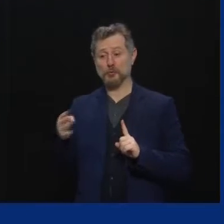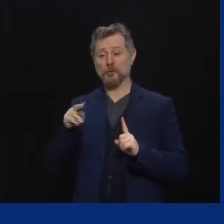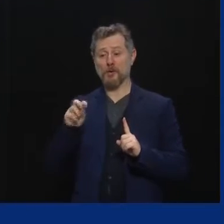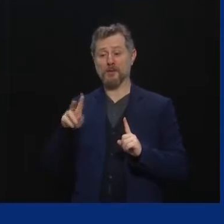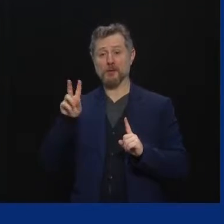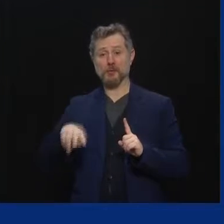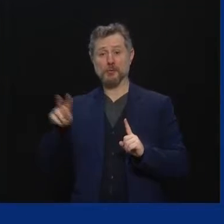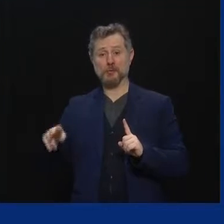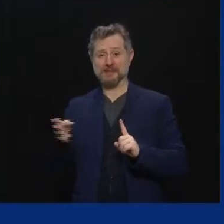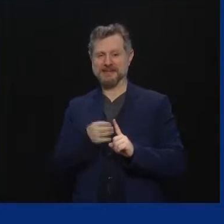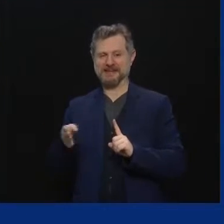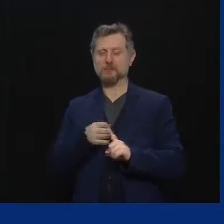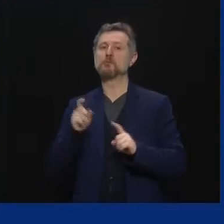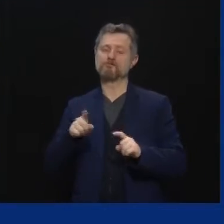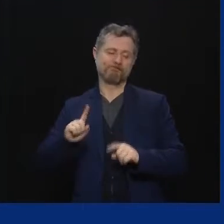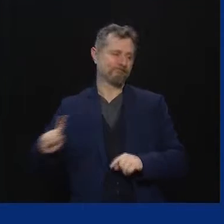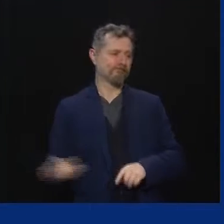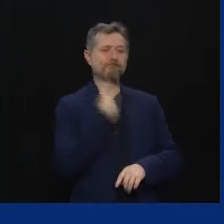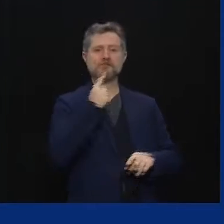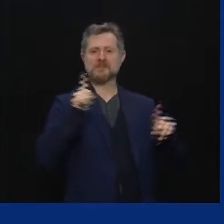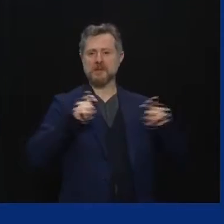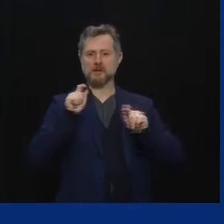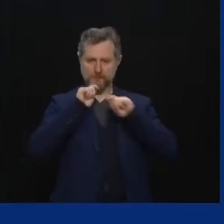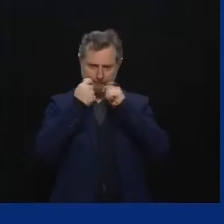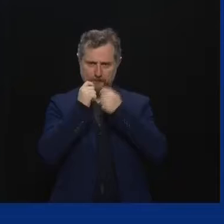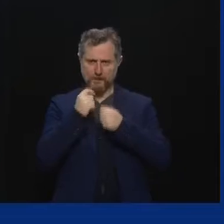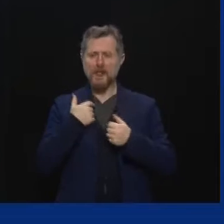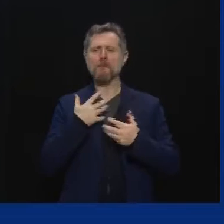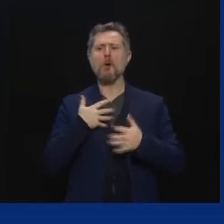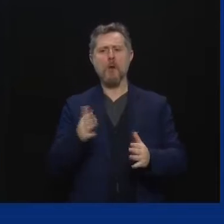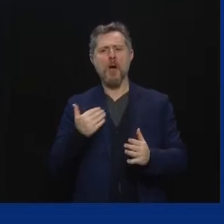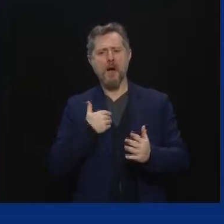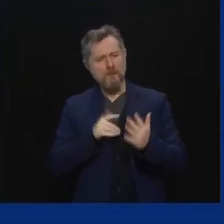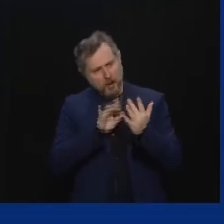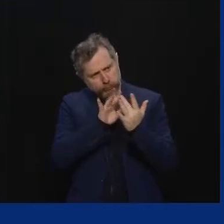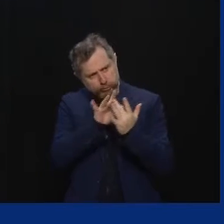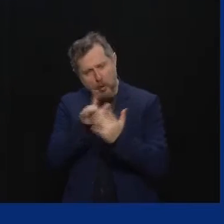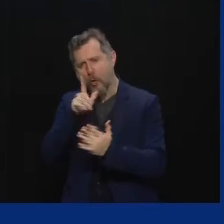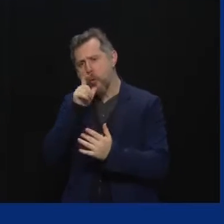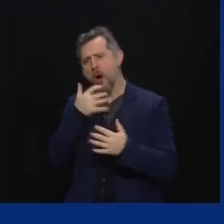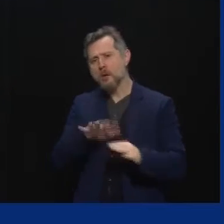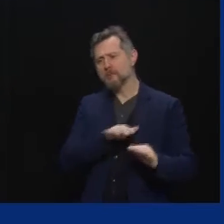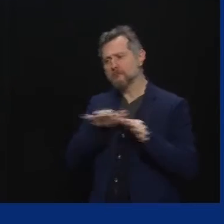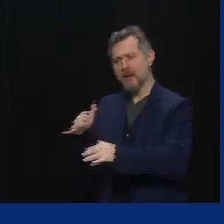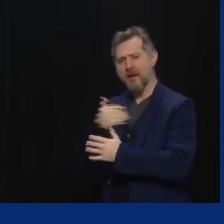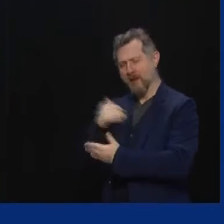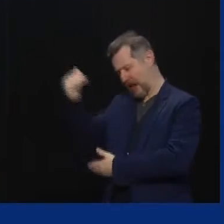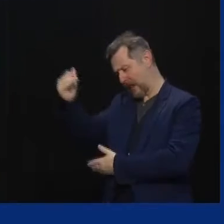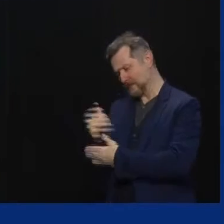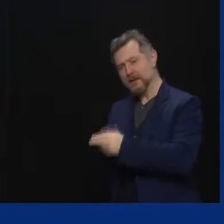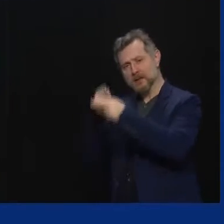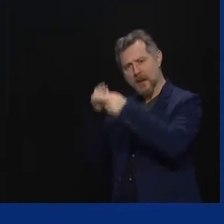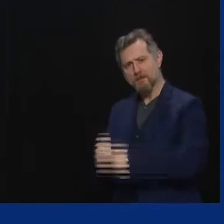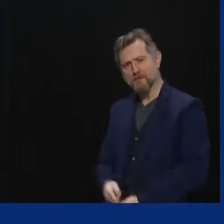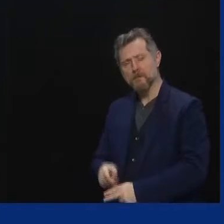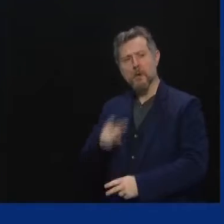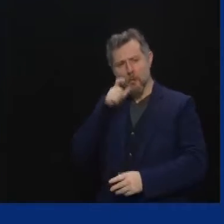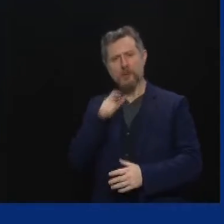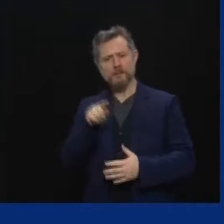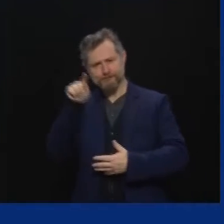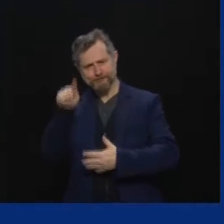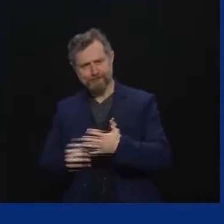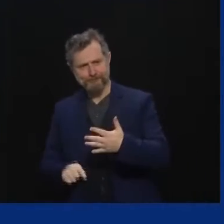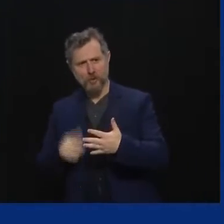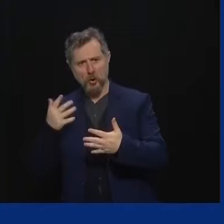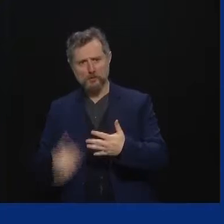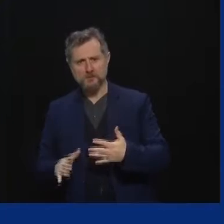sure that everyone knows. We have a way to contact these individuals. There is a list of individuals who attended, and also they were vaccinated in order to go